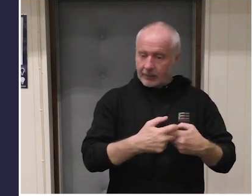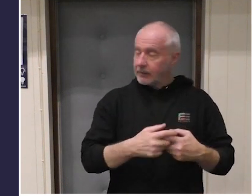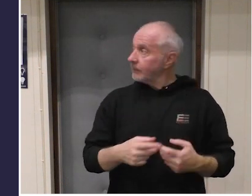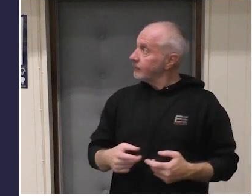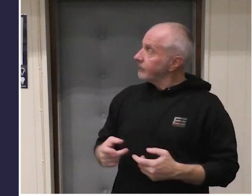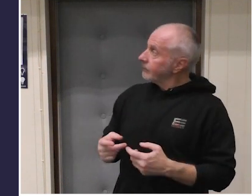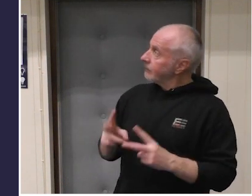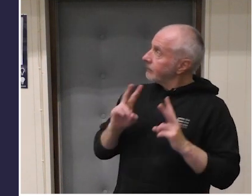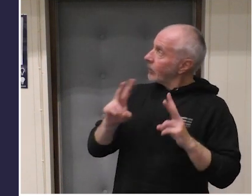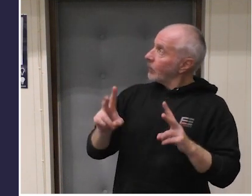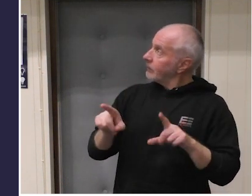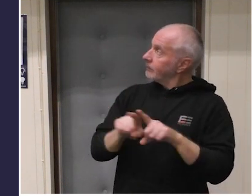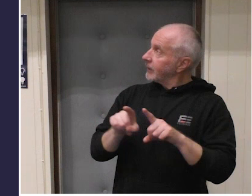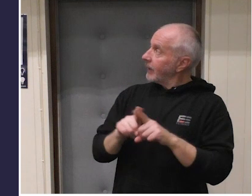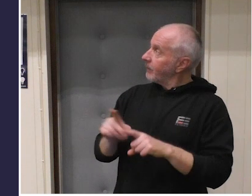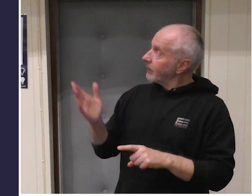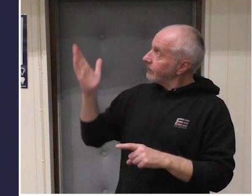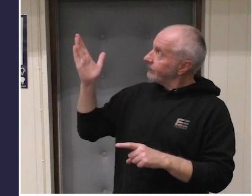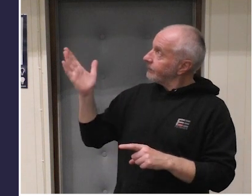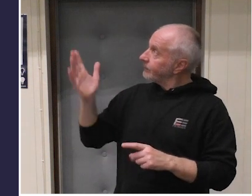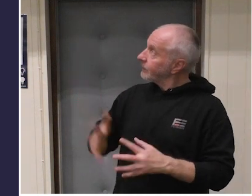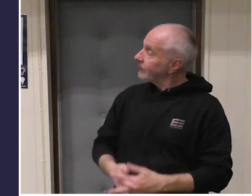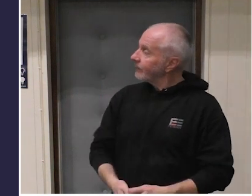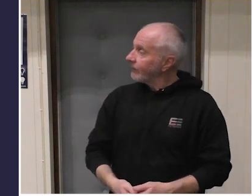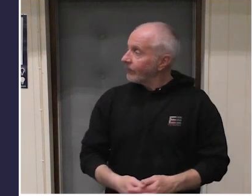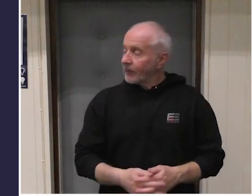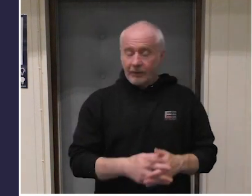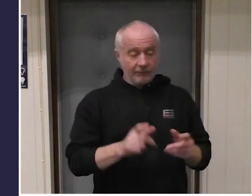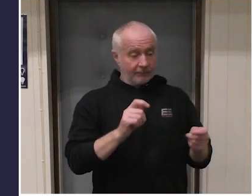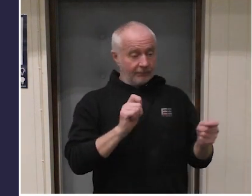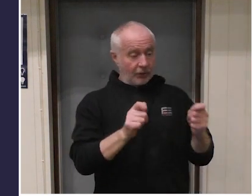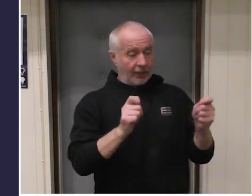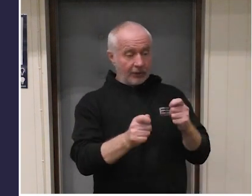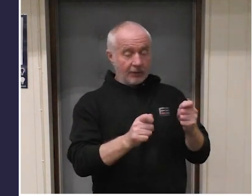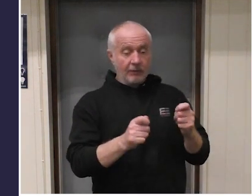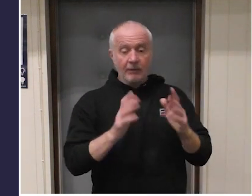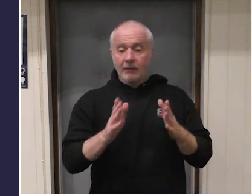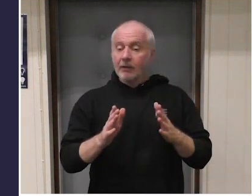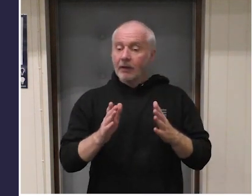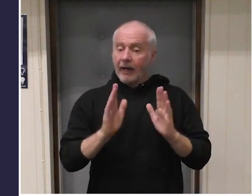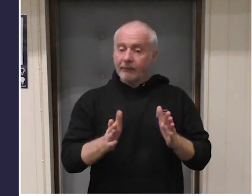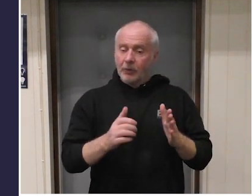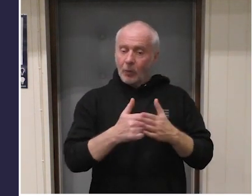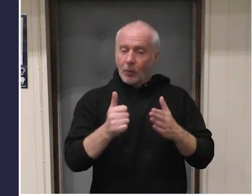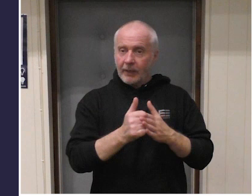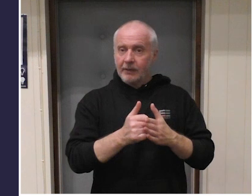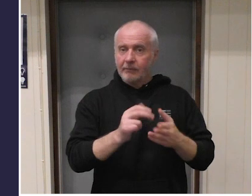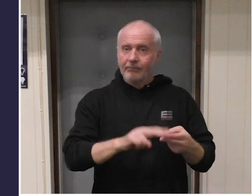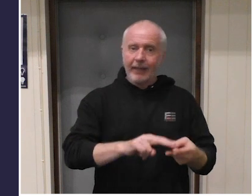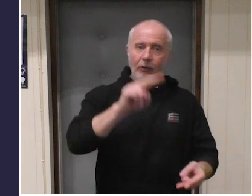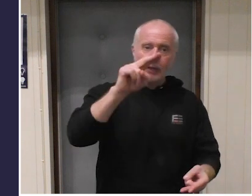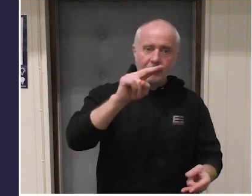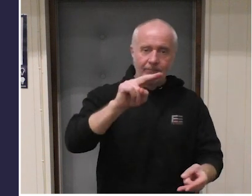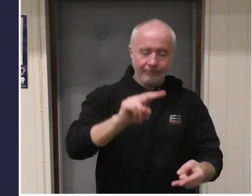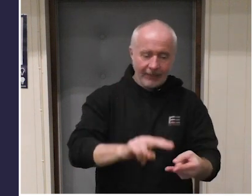say? Yep. The rate of change of something must always increase, or maybe it decreases. We